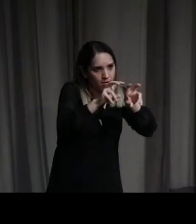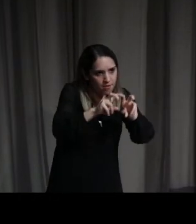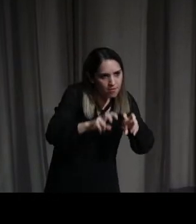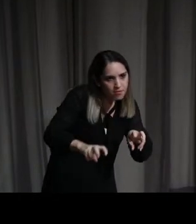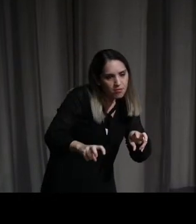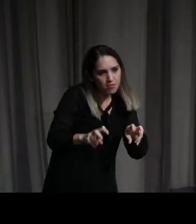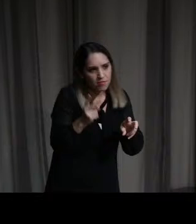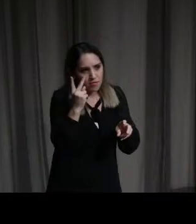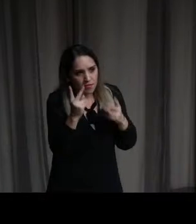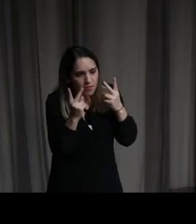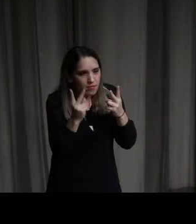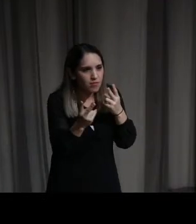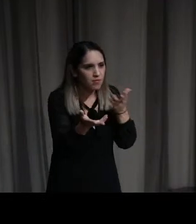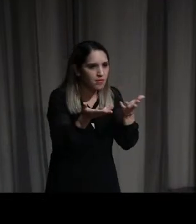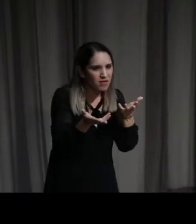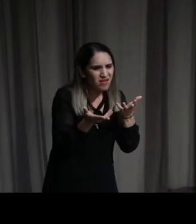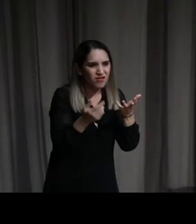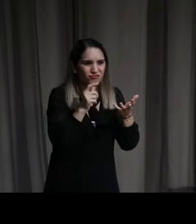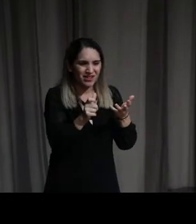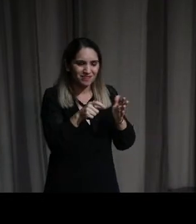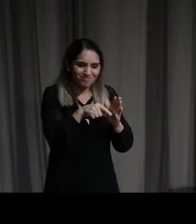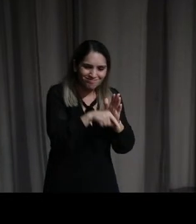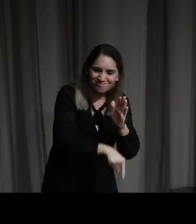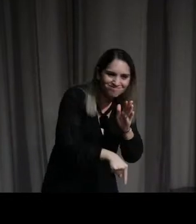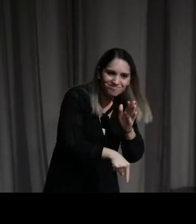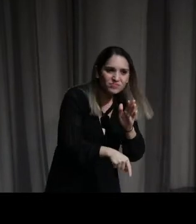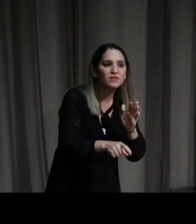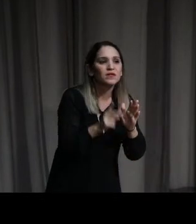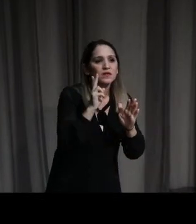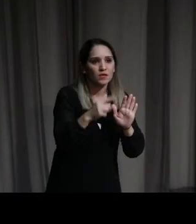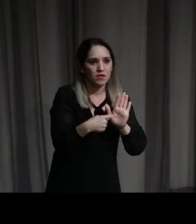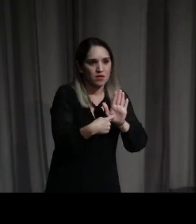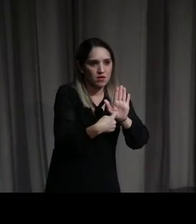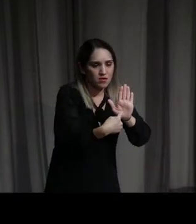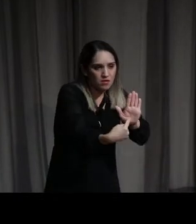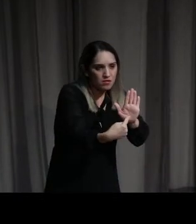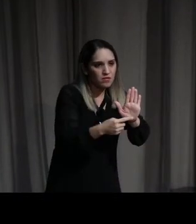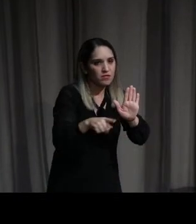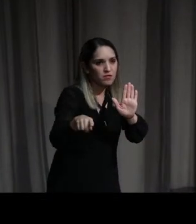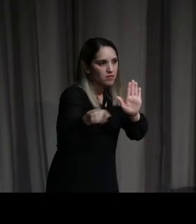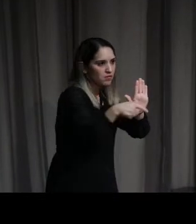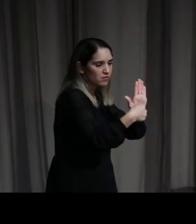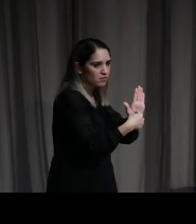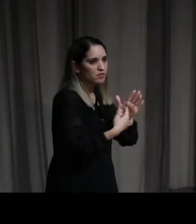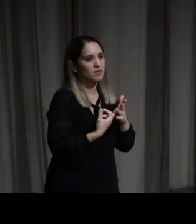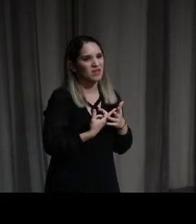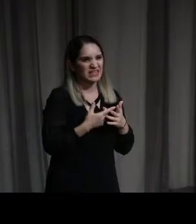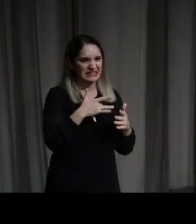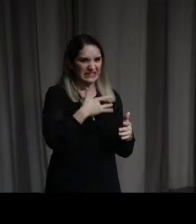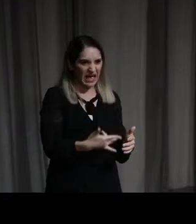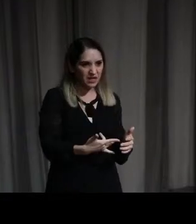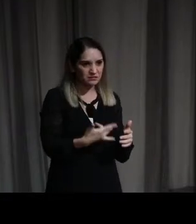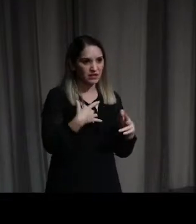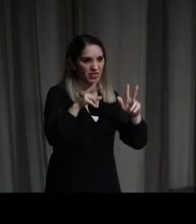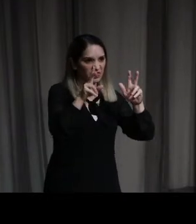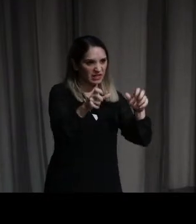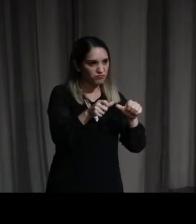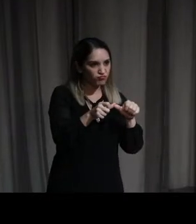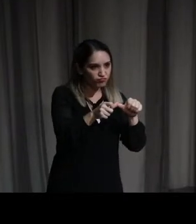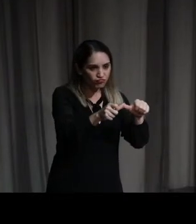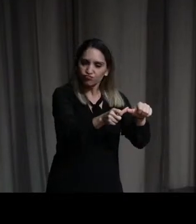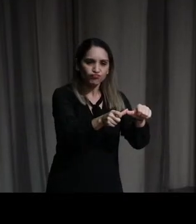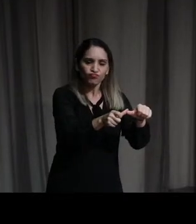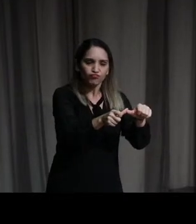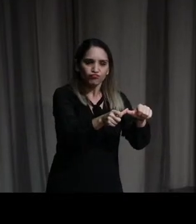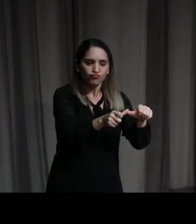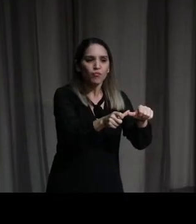really goes as far as Wilfredo Lam in terms of his depictions and in terms of staying on that theme. But the religious theme